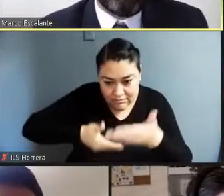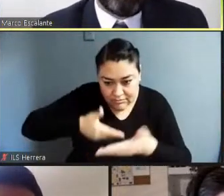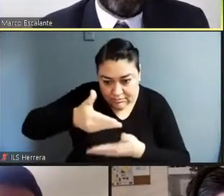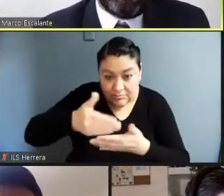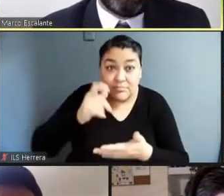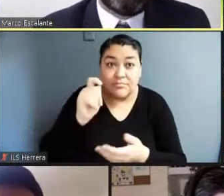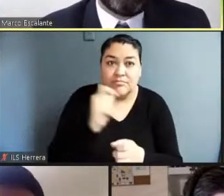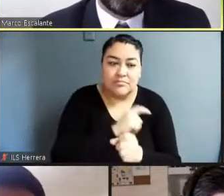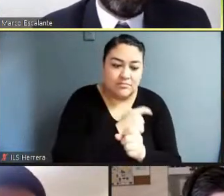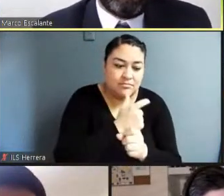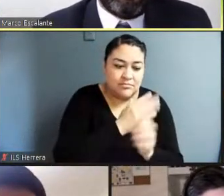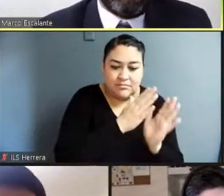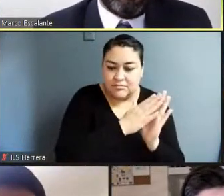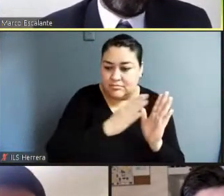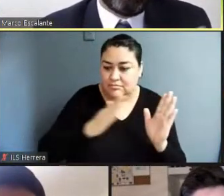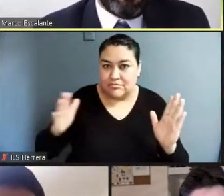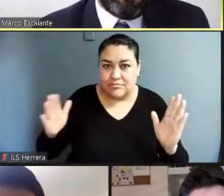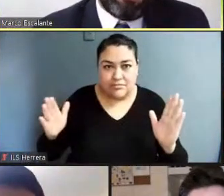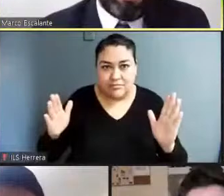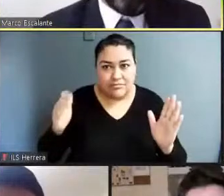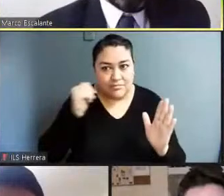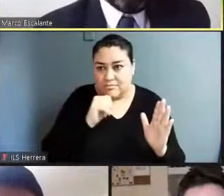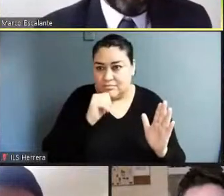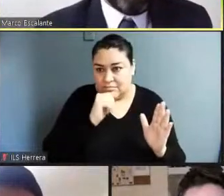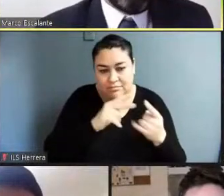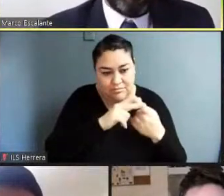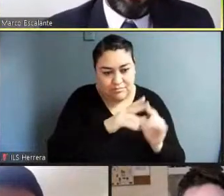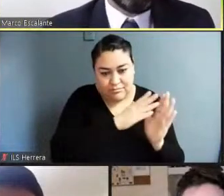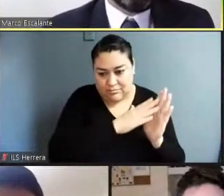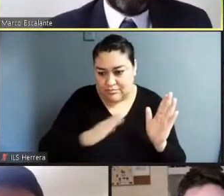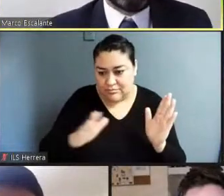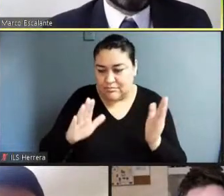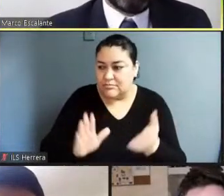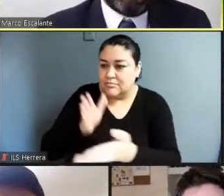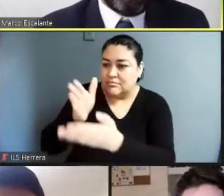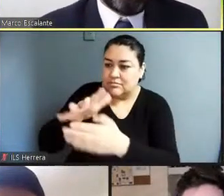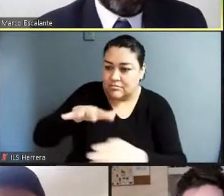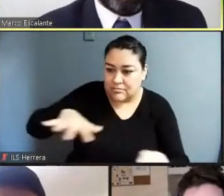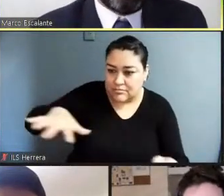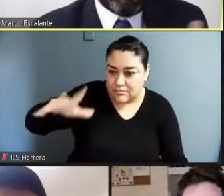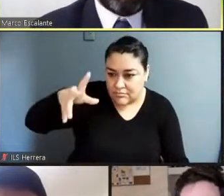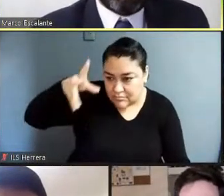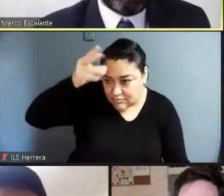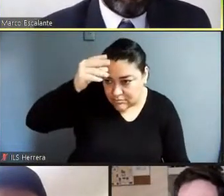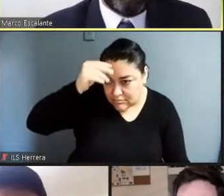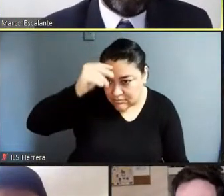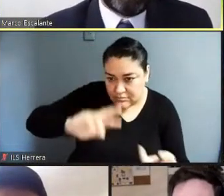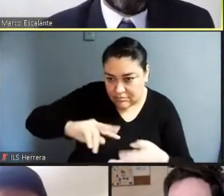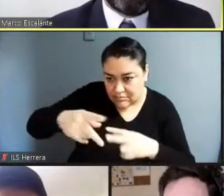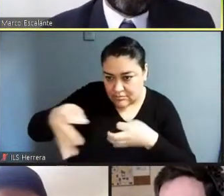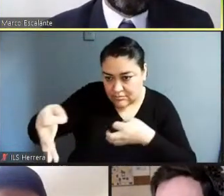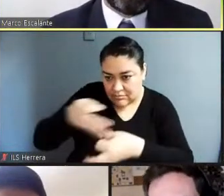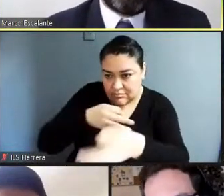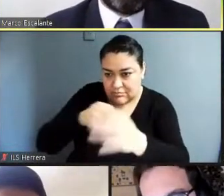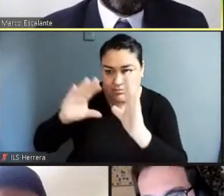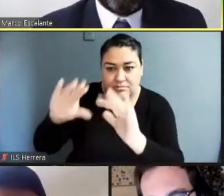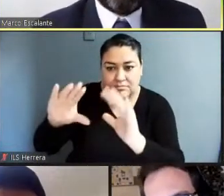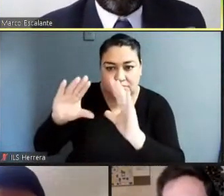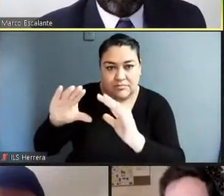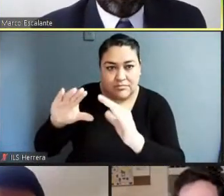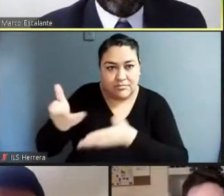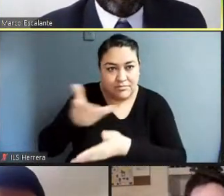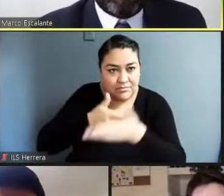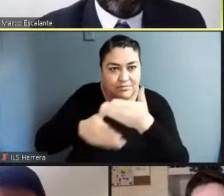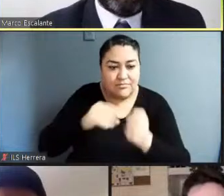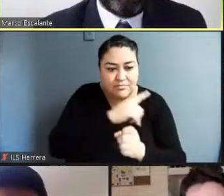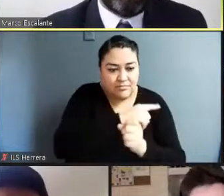where students of all bachelor's degrees go to their communities to learn about those communities, and also to